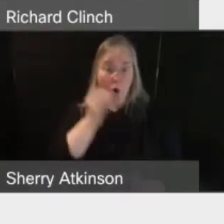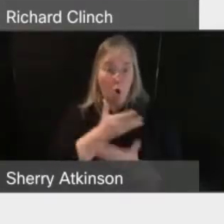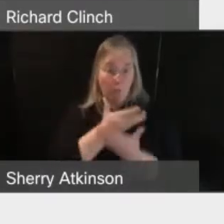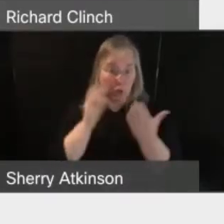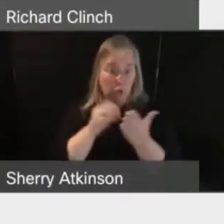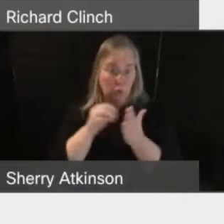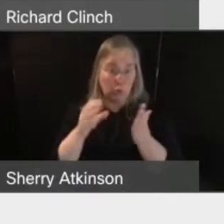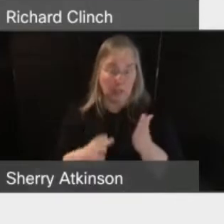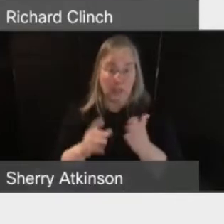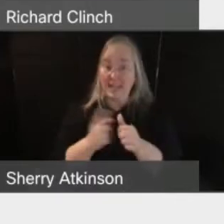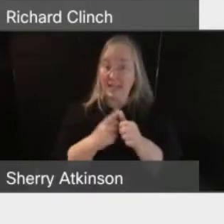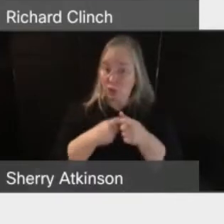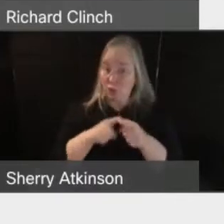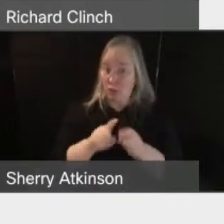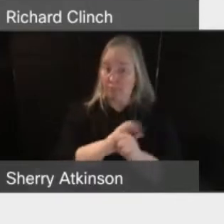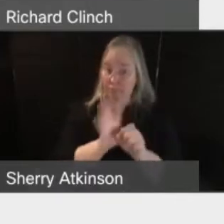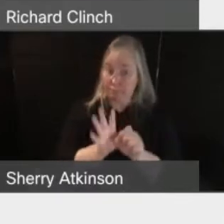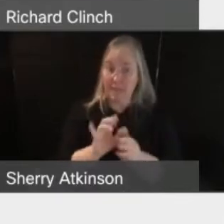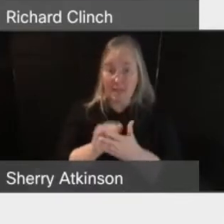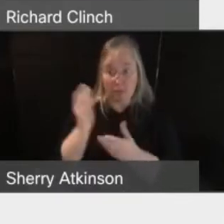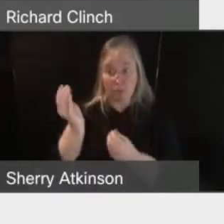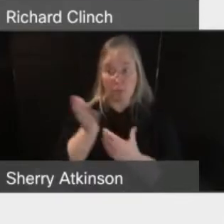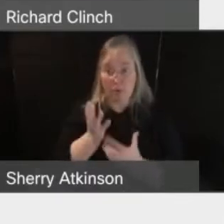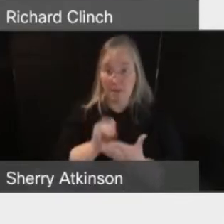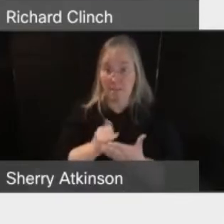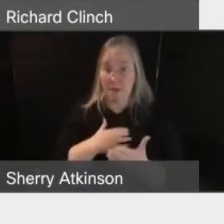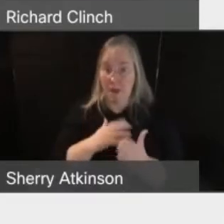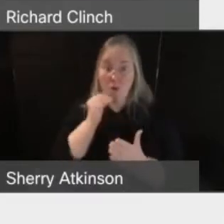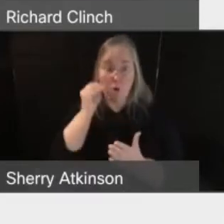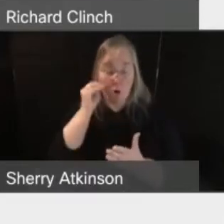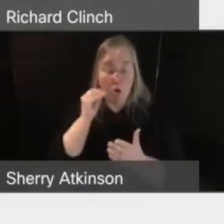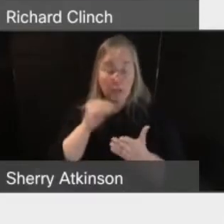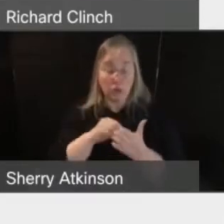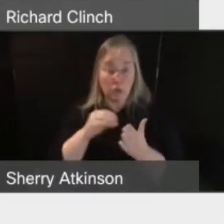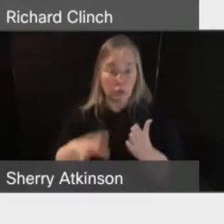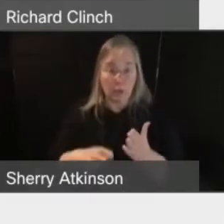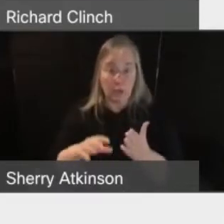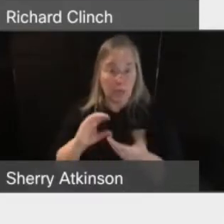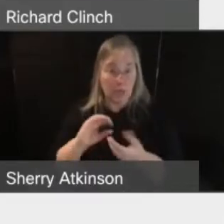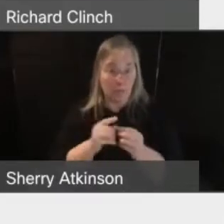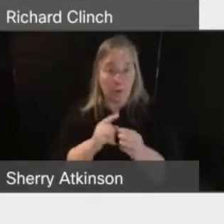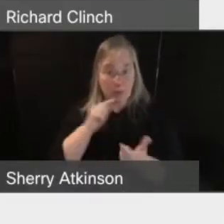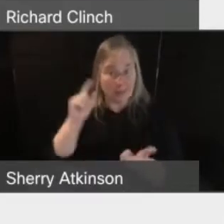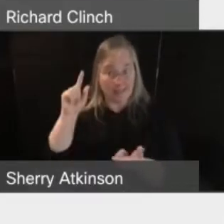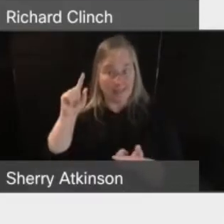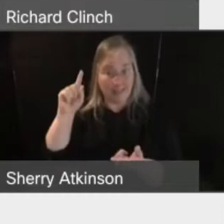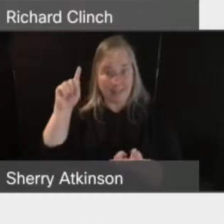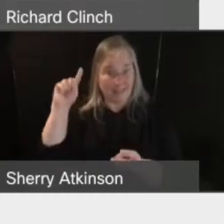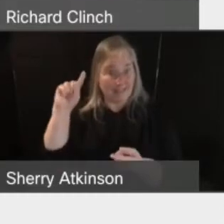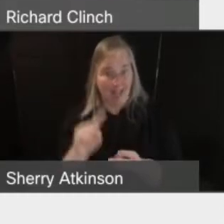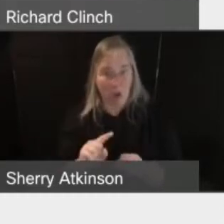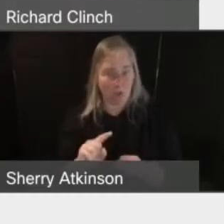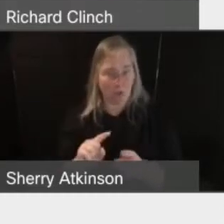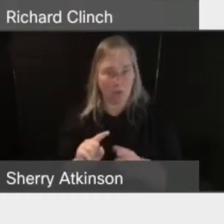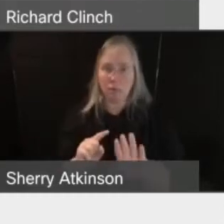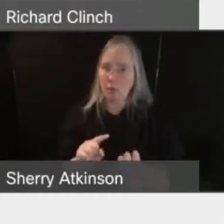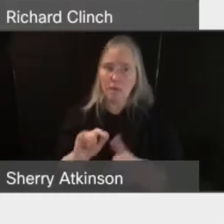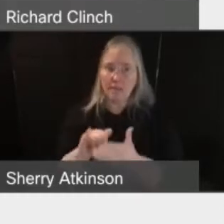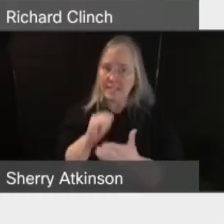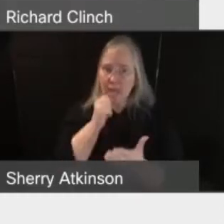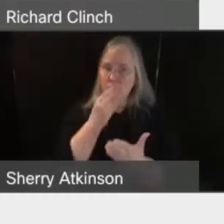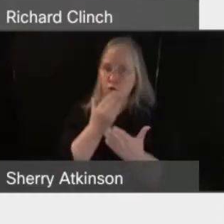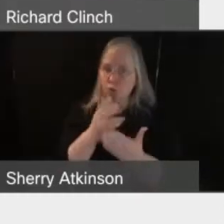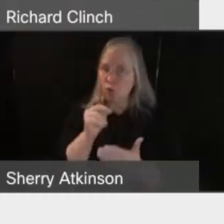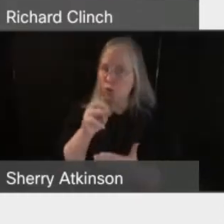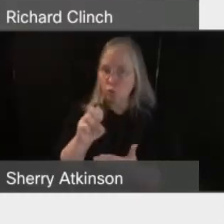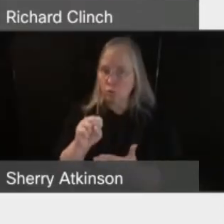during the pandemic, it was reported that my homeless student number was way down. Well, that's not good news. We just don't know where